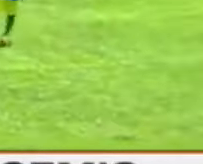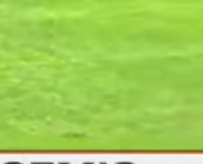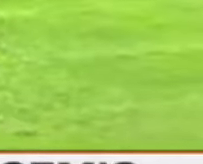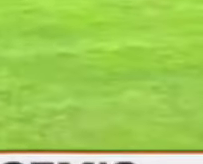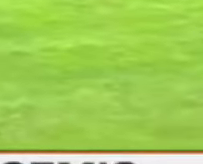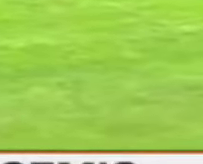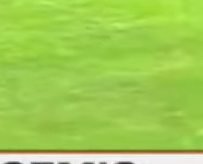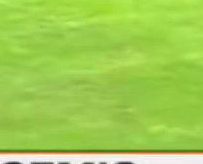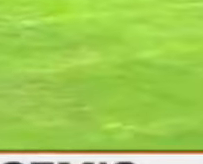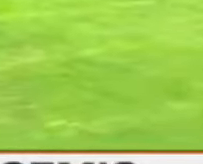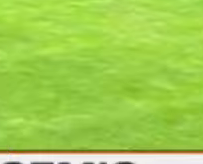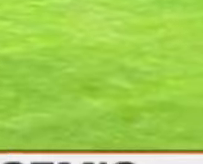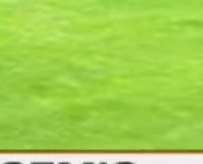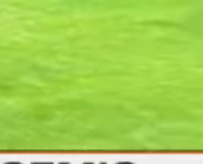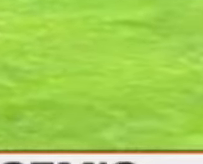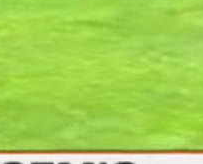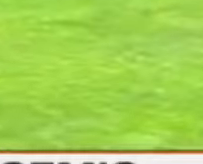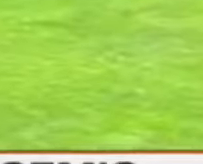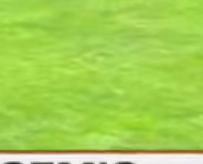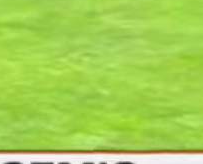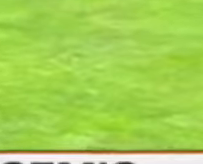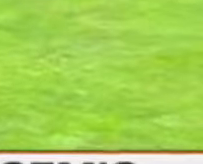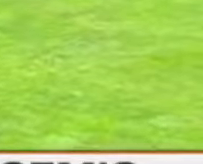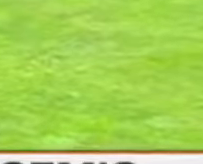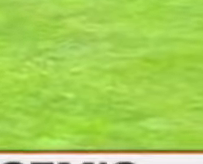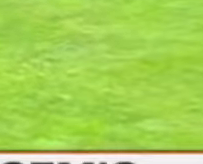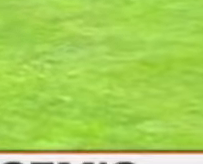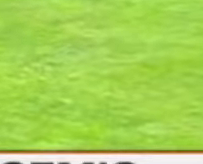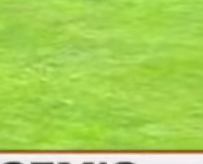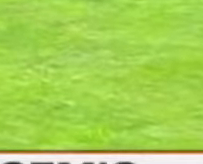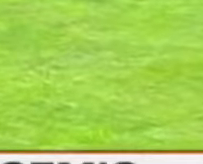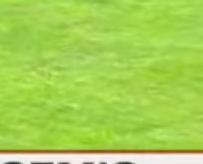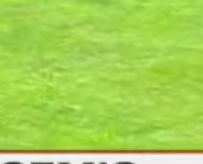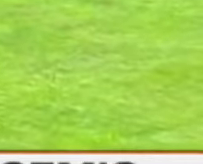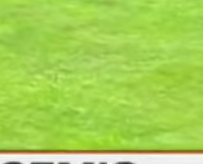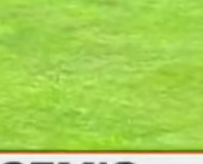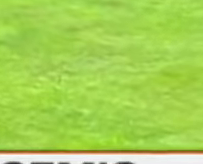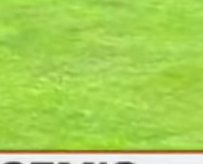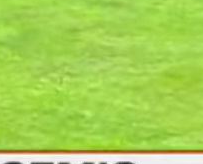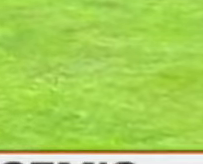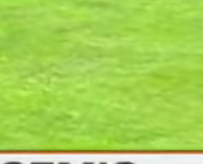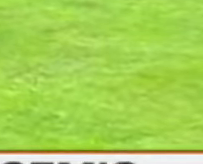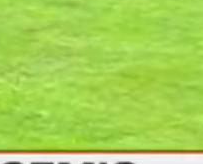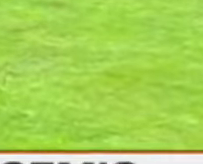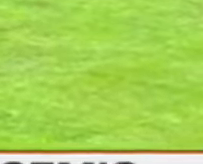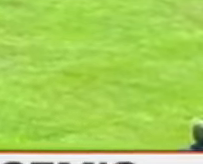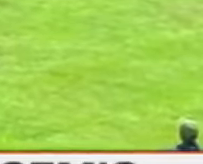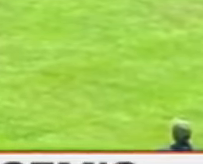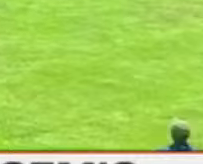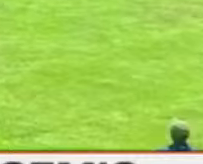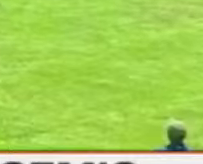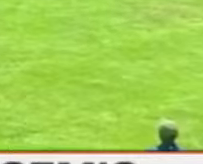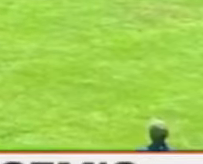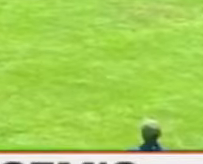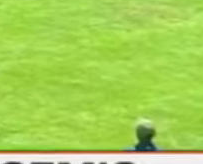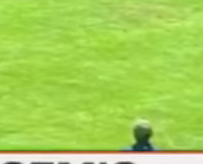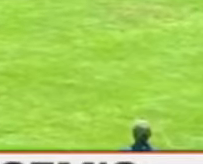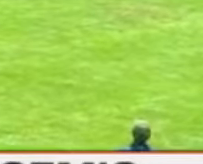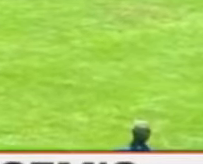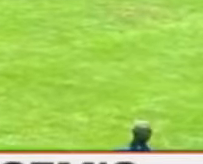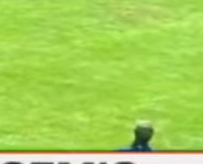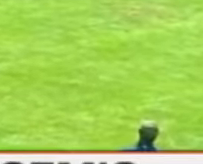Didiende Shimie. Leonkuru. Wanaingia Kenya sasa. Anakuja vizuri kabisa. Stanley Omondi. Aldrin Kibet.